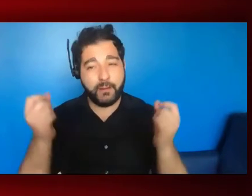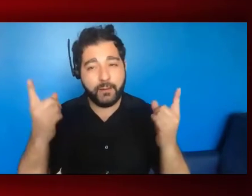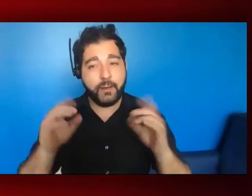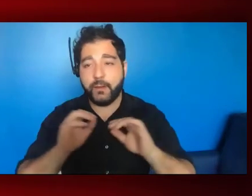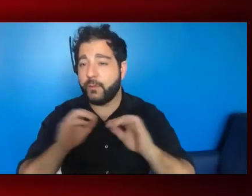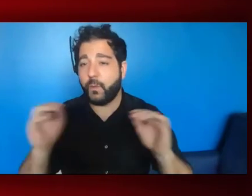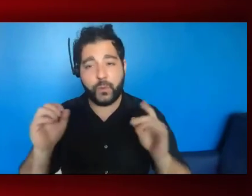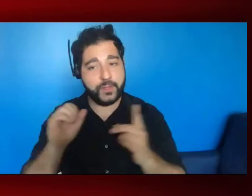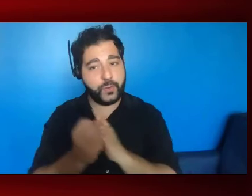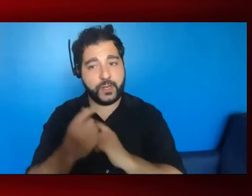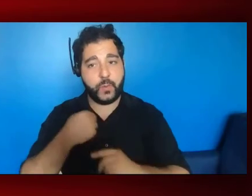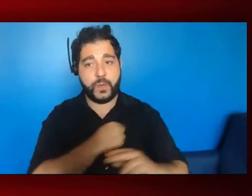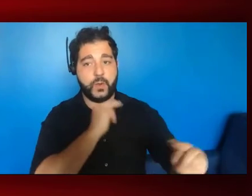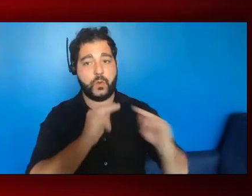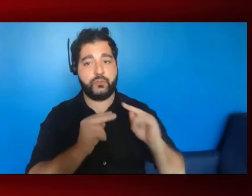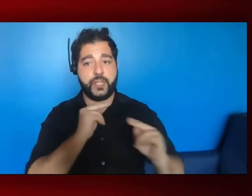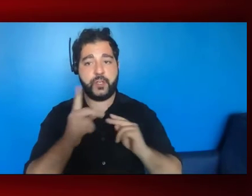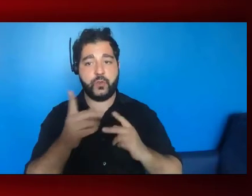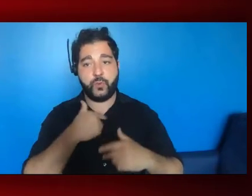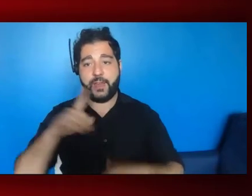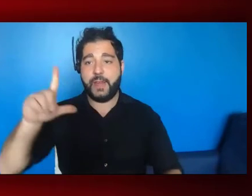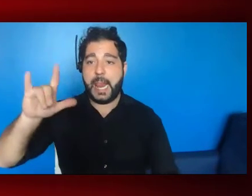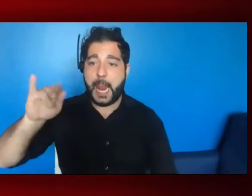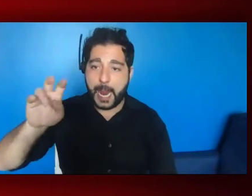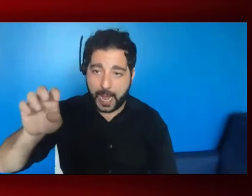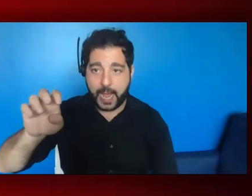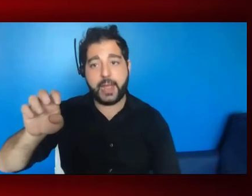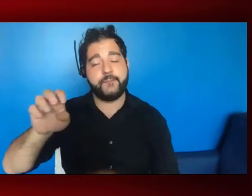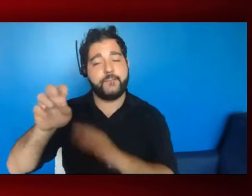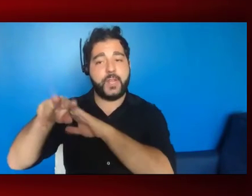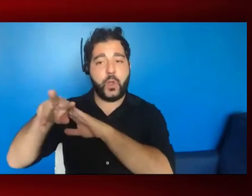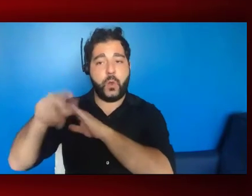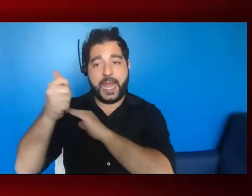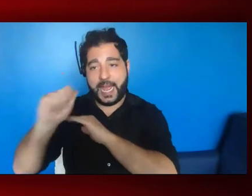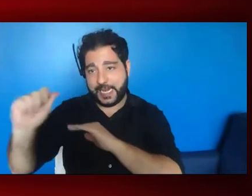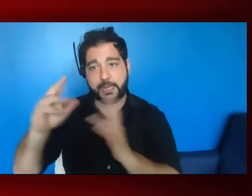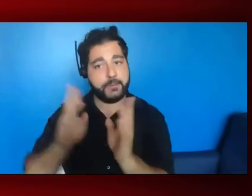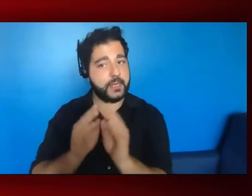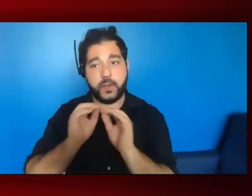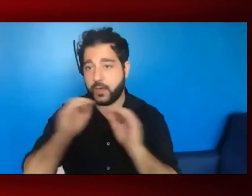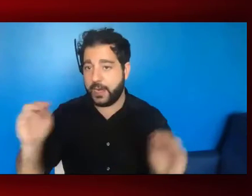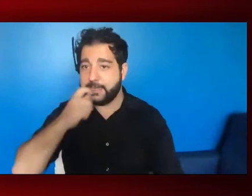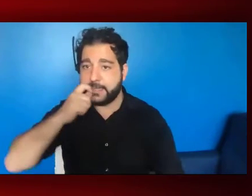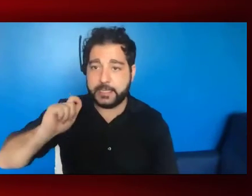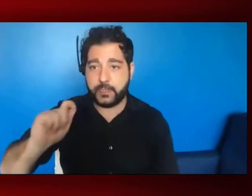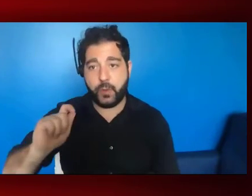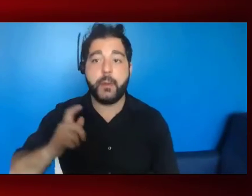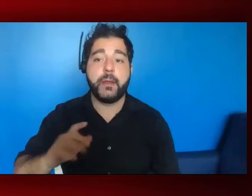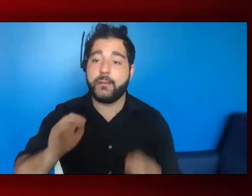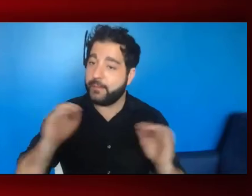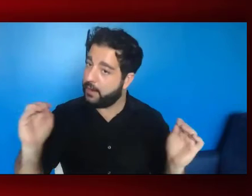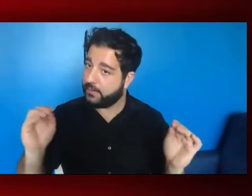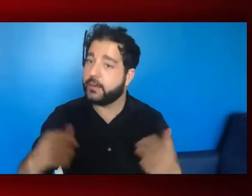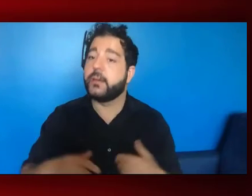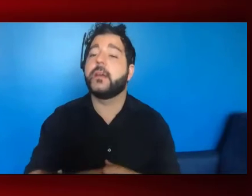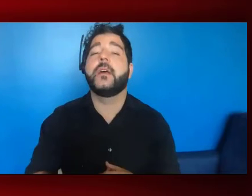we negotiated you to take live video of any meeting. So there are zero meetings where live